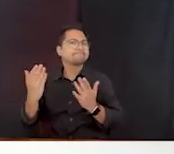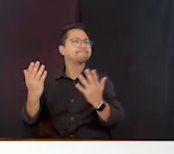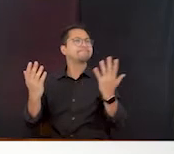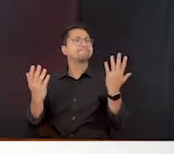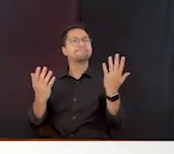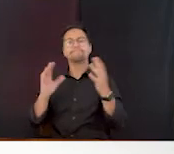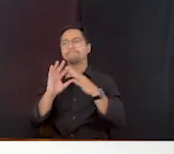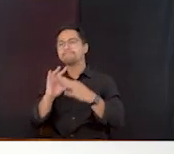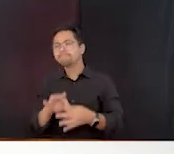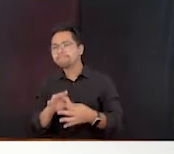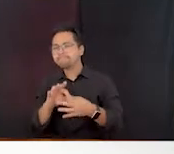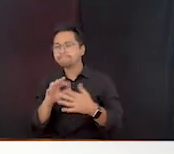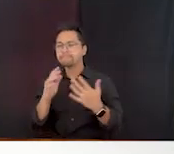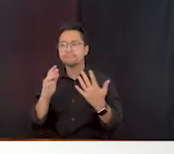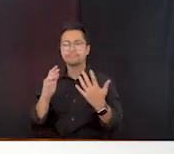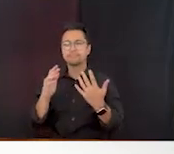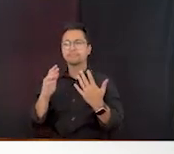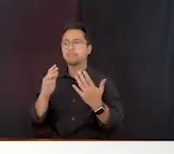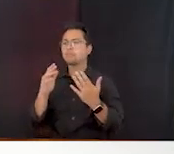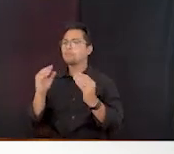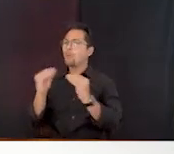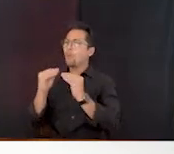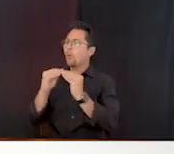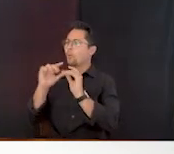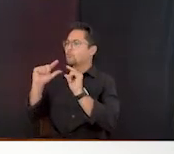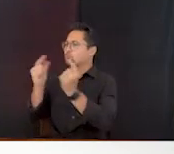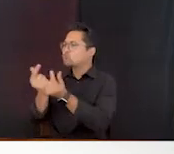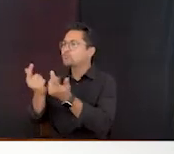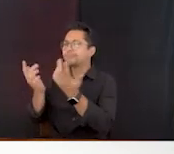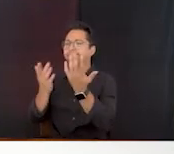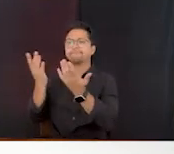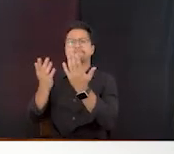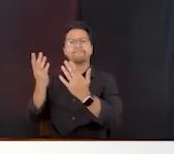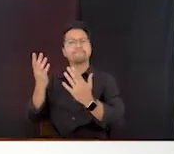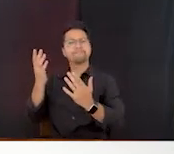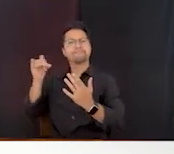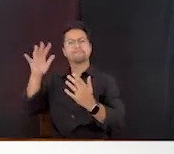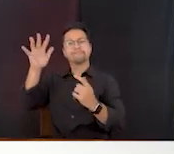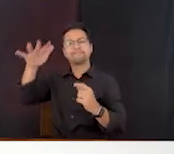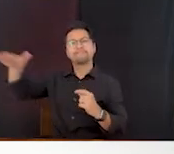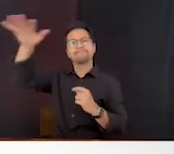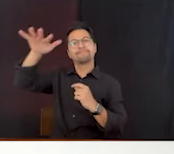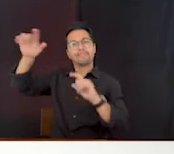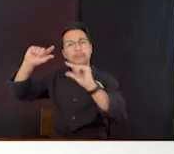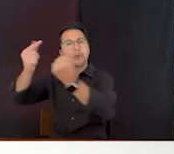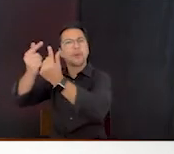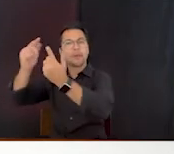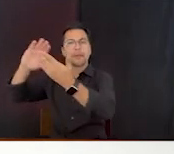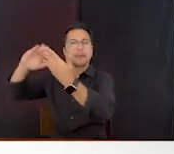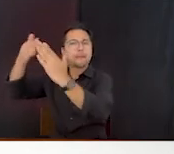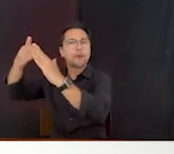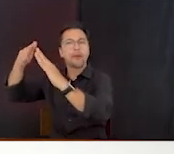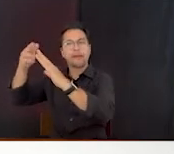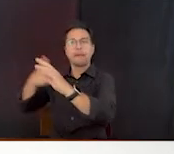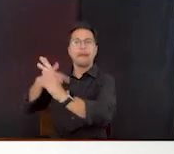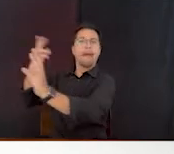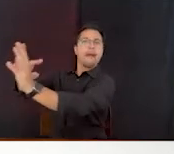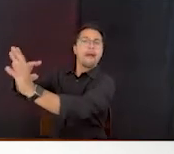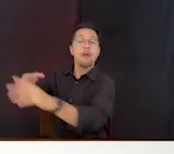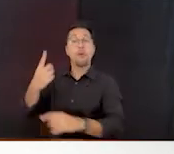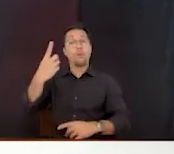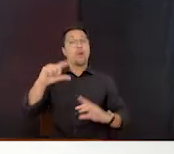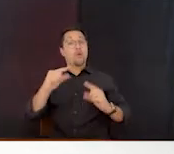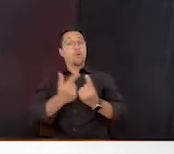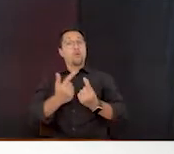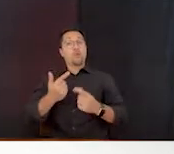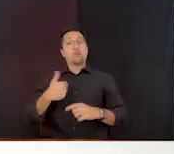more groups consisting within the community. I joined this one